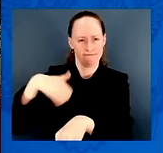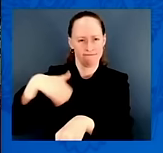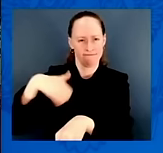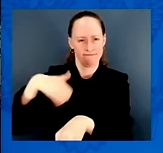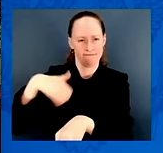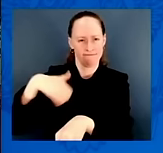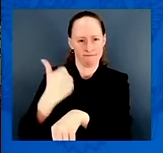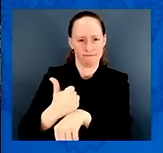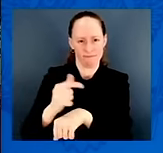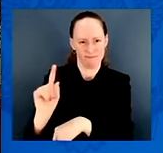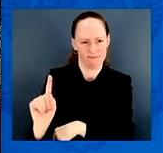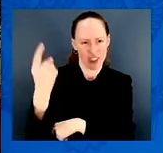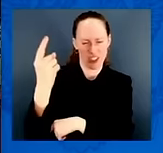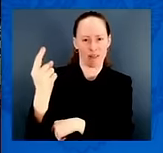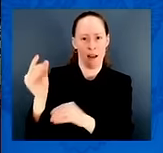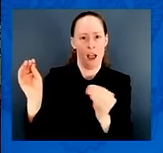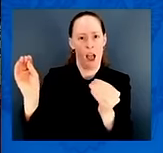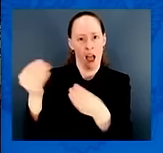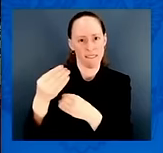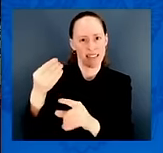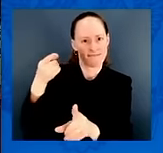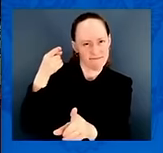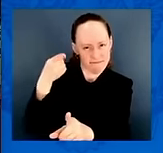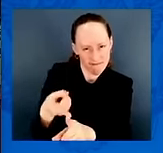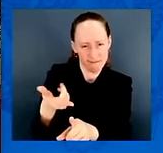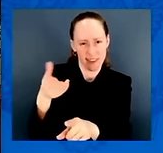you're really doing something. Thank you for doing it.